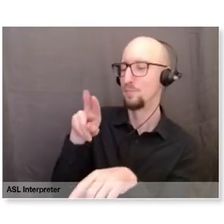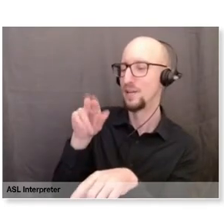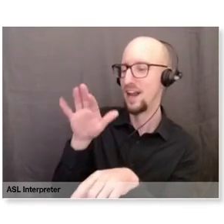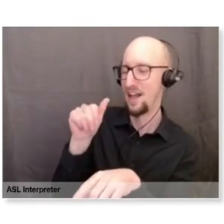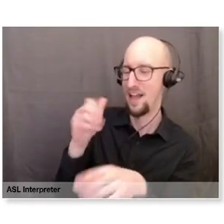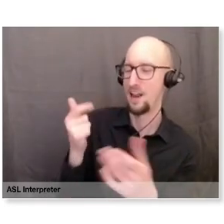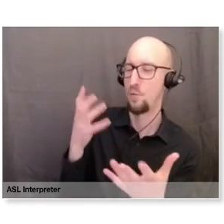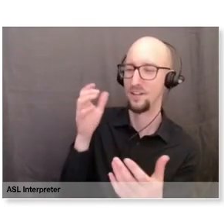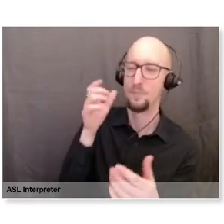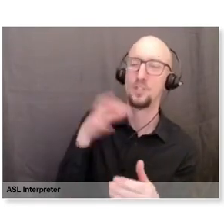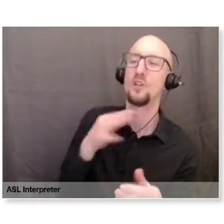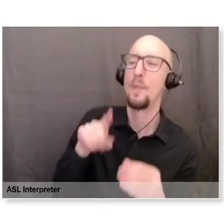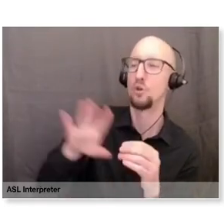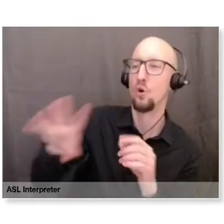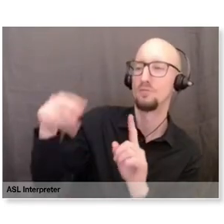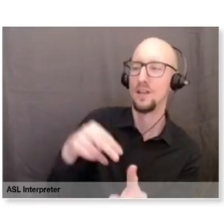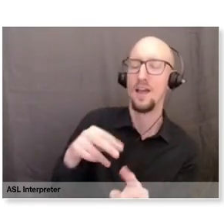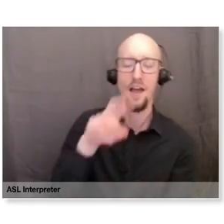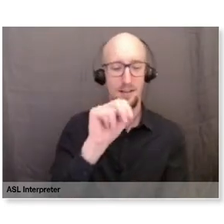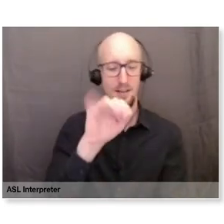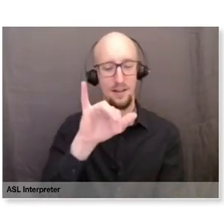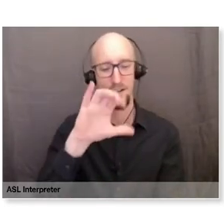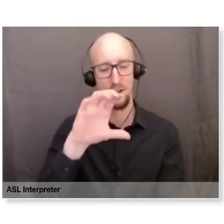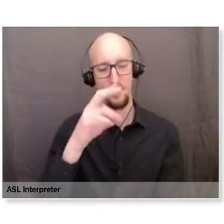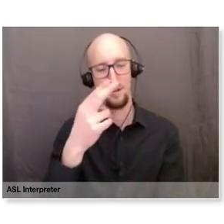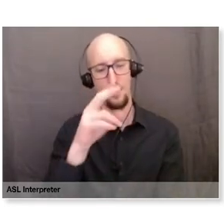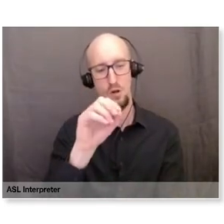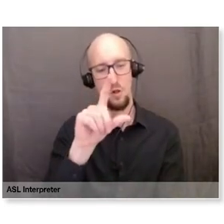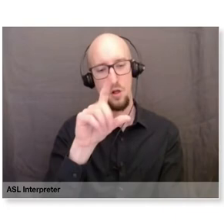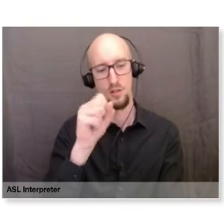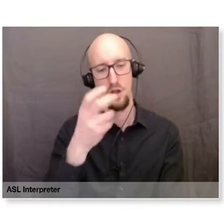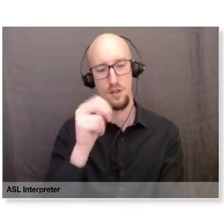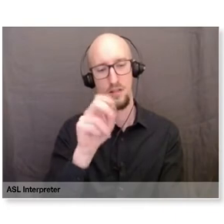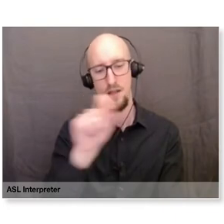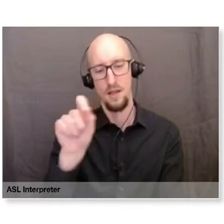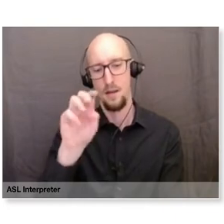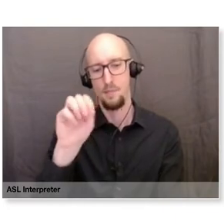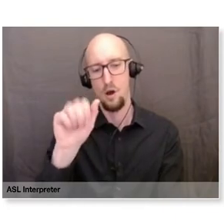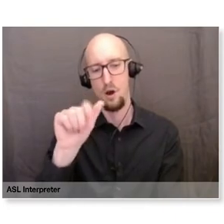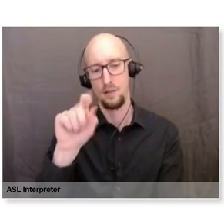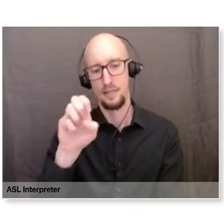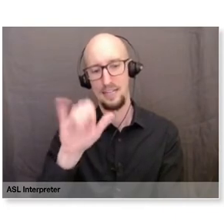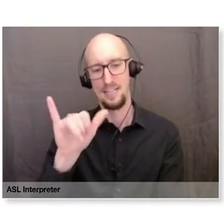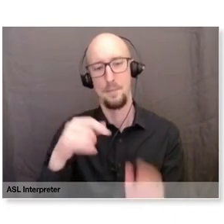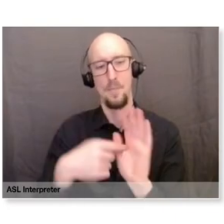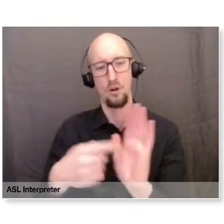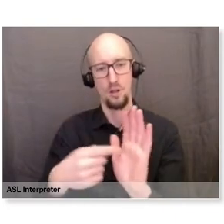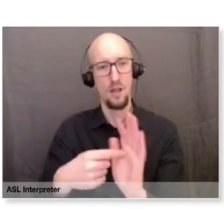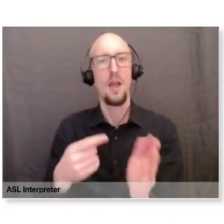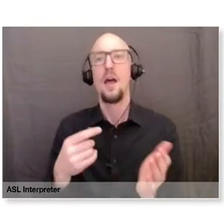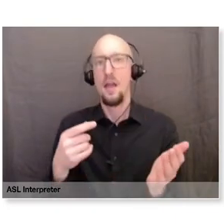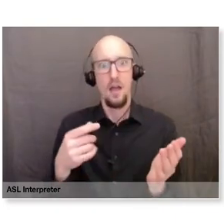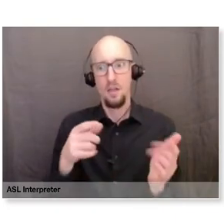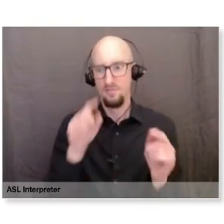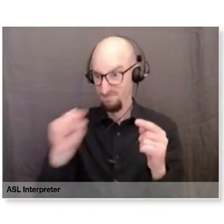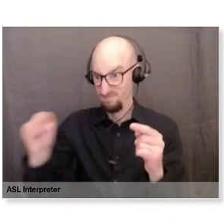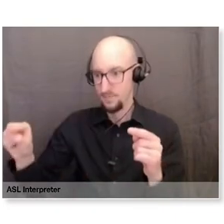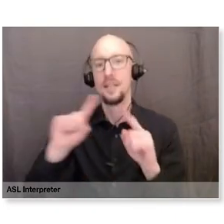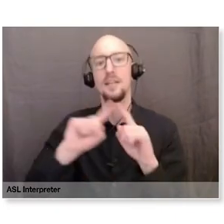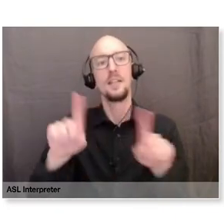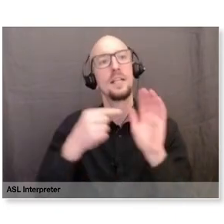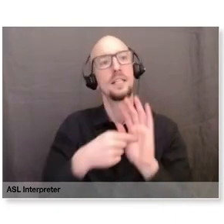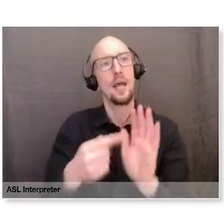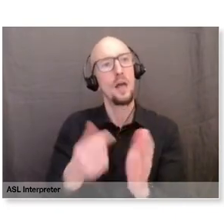the Nicholson Morley, whatever. I think we really need to teach how to abstract reasoning independent of numbers or even